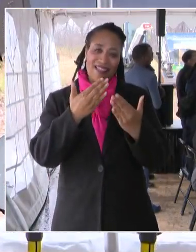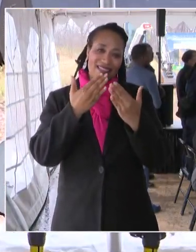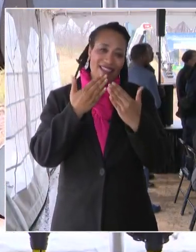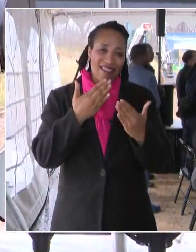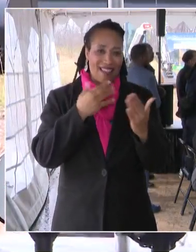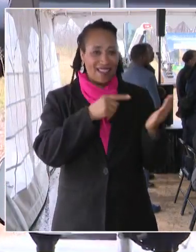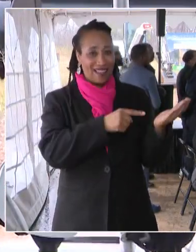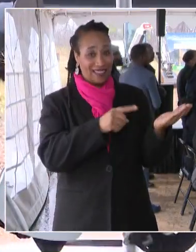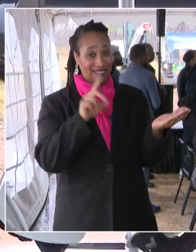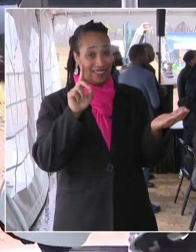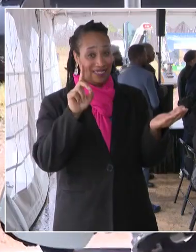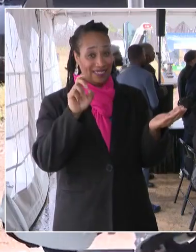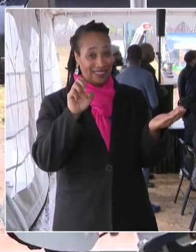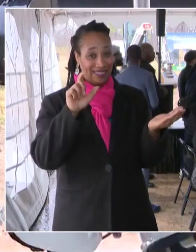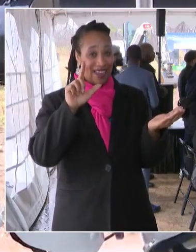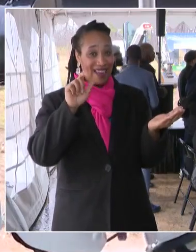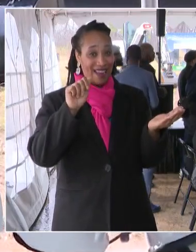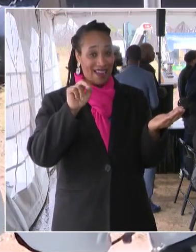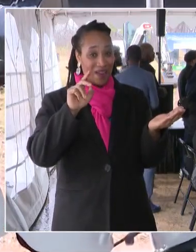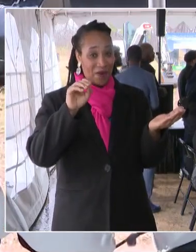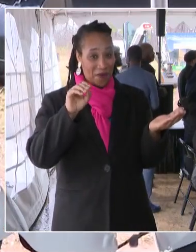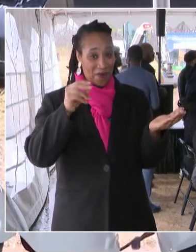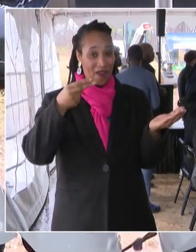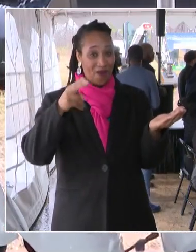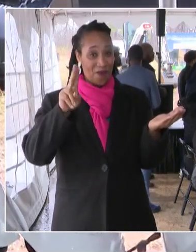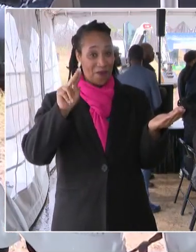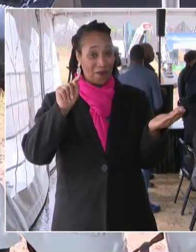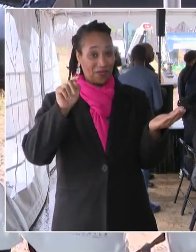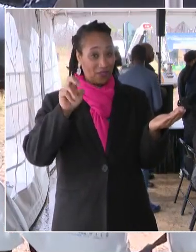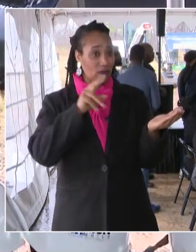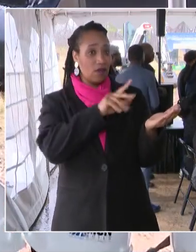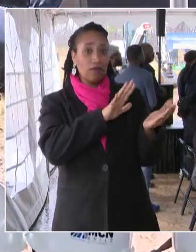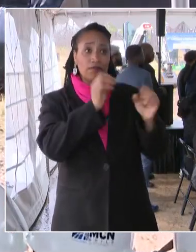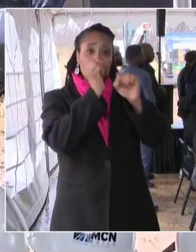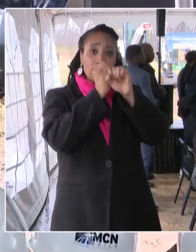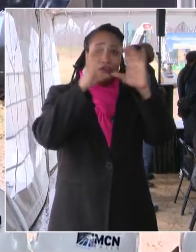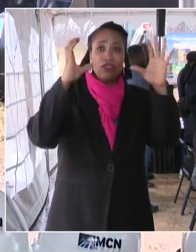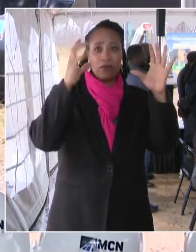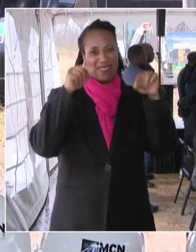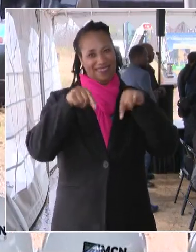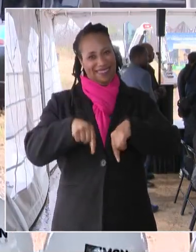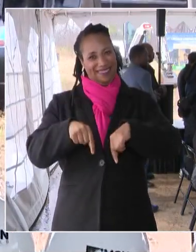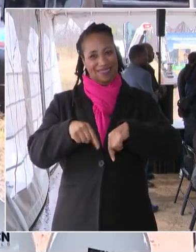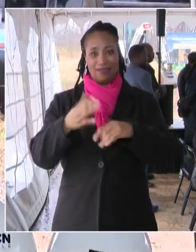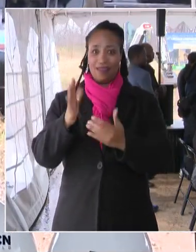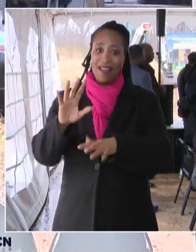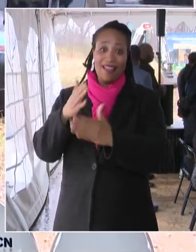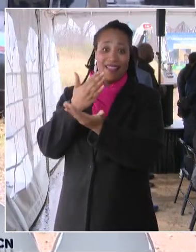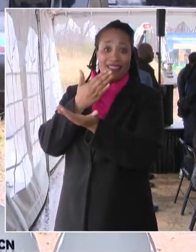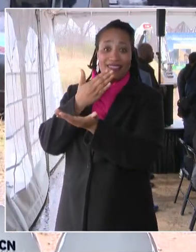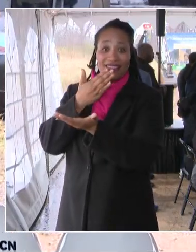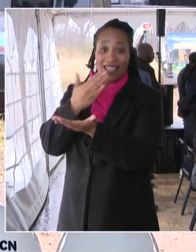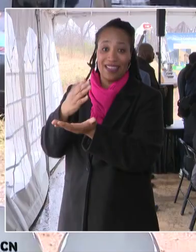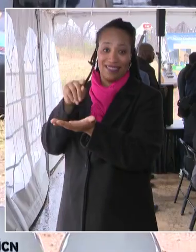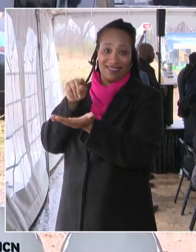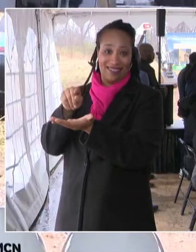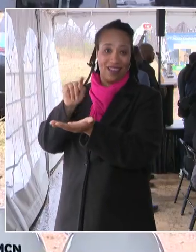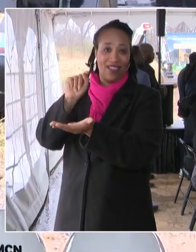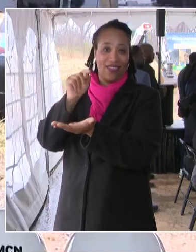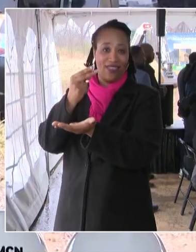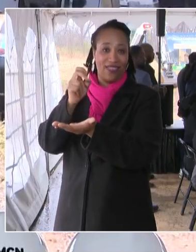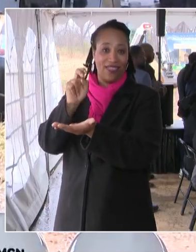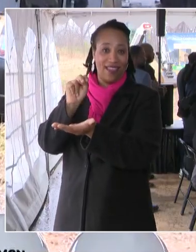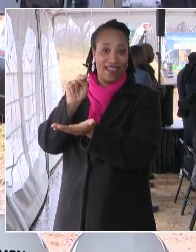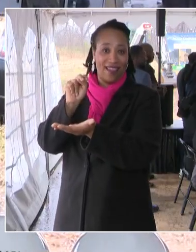to fruition. I would like to thank DPR Director Thene Freeman for her leadership and her steadfast assurance to